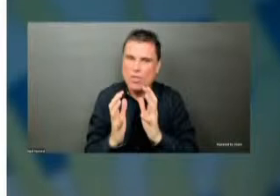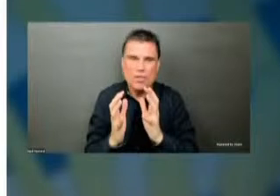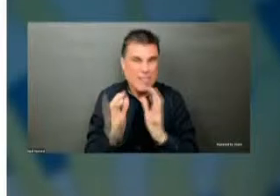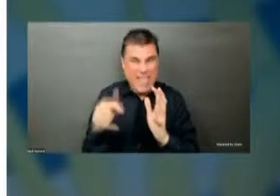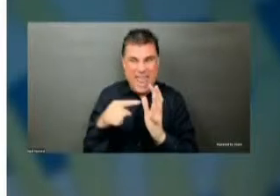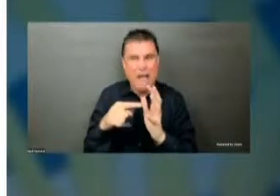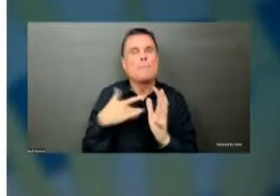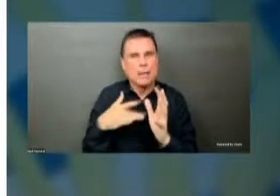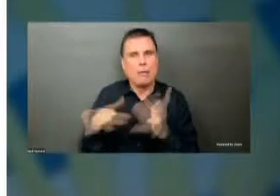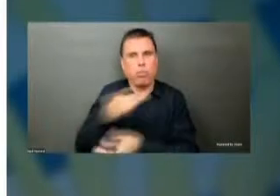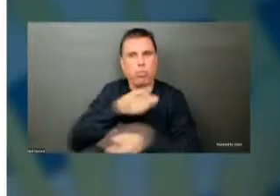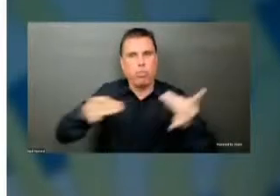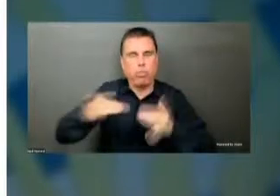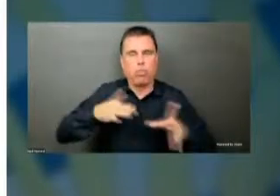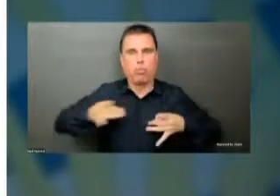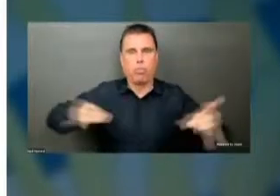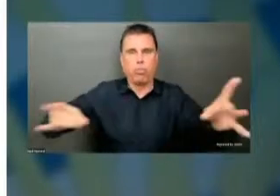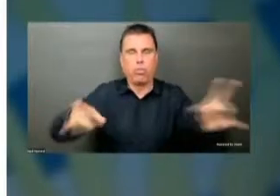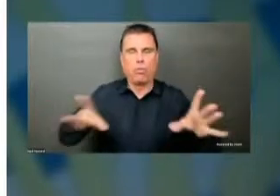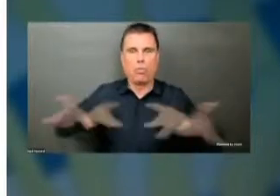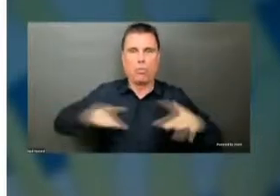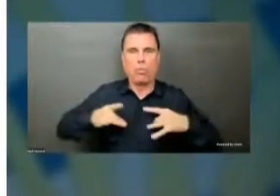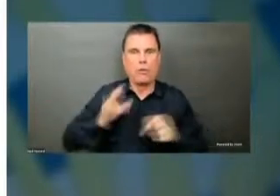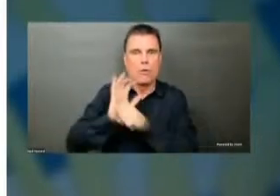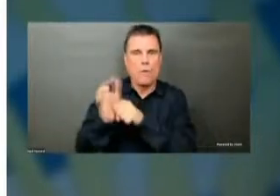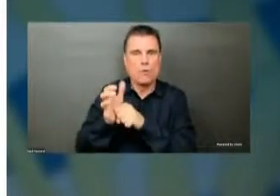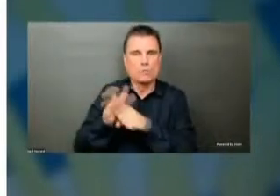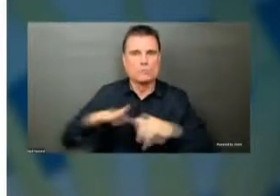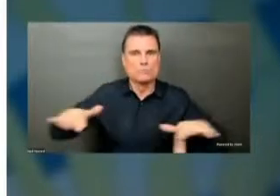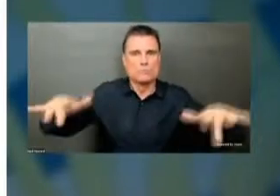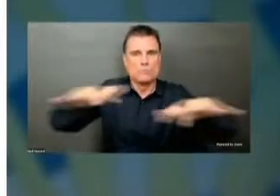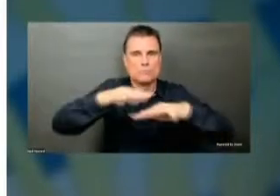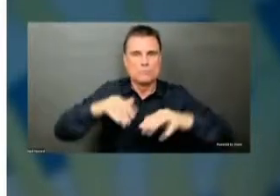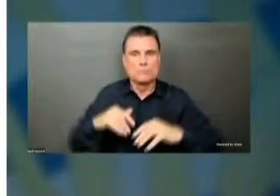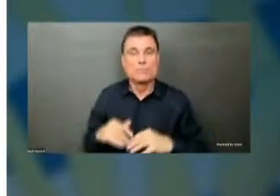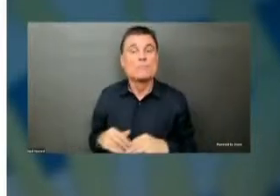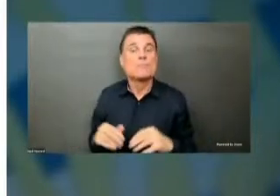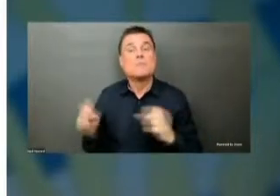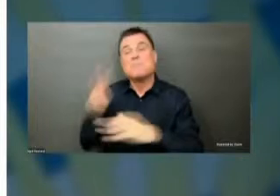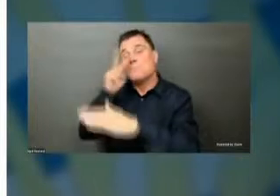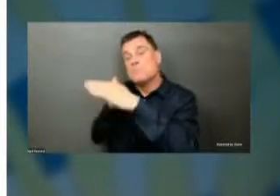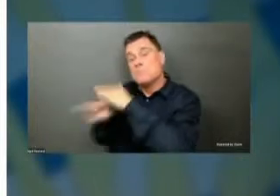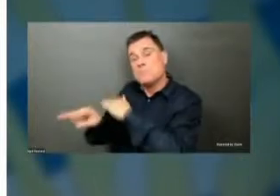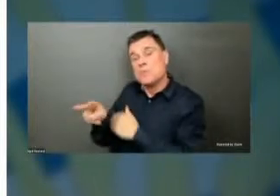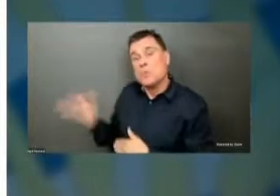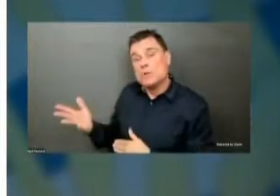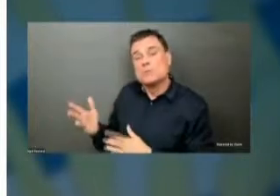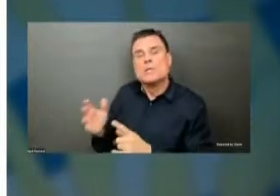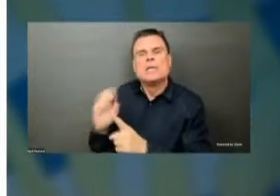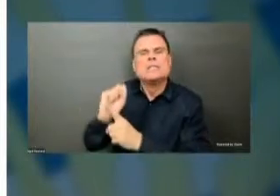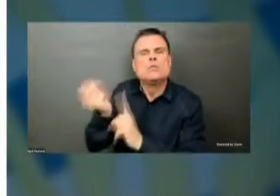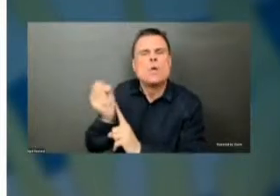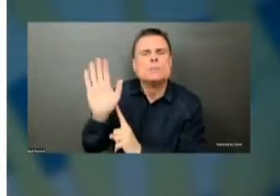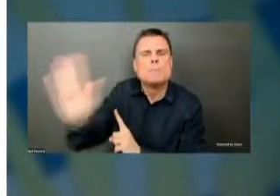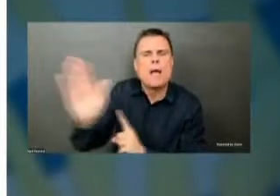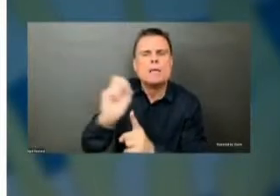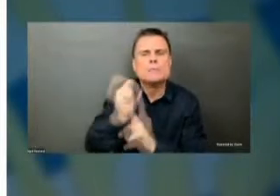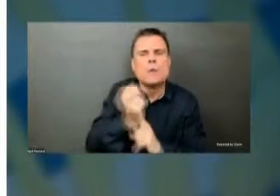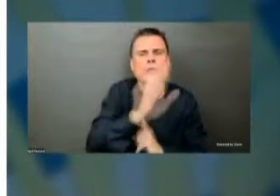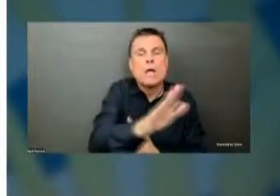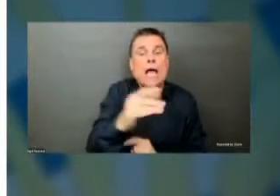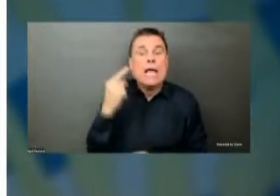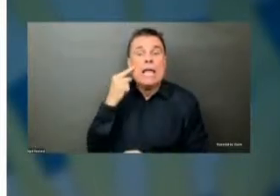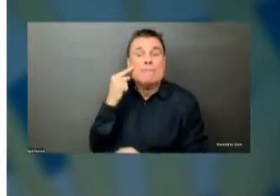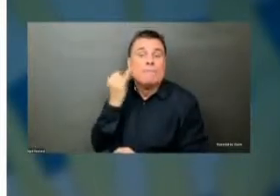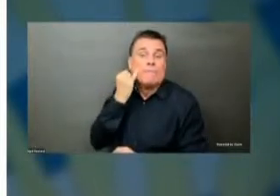scenarios that could possibly happen, should we start increasing our contacts? And what we're talking about are